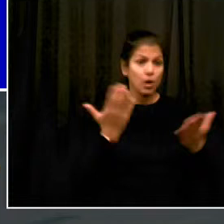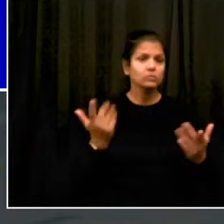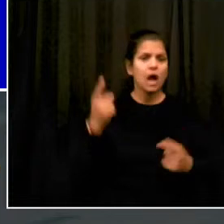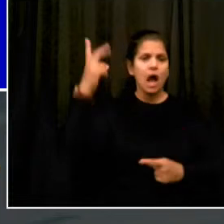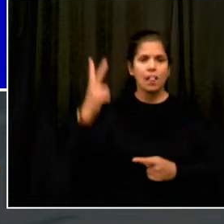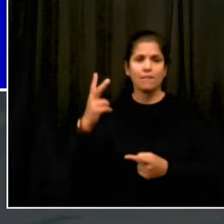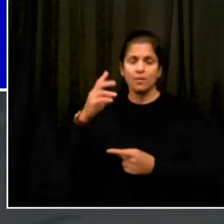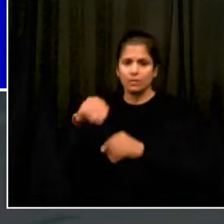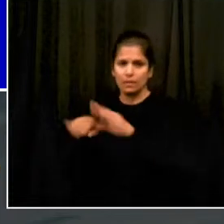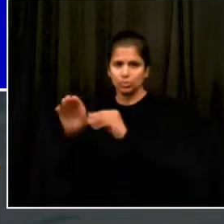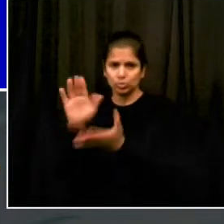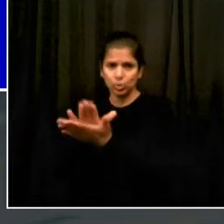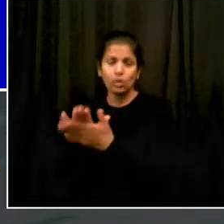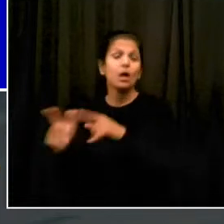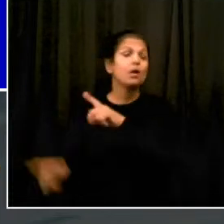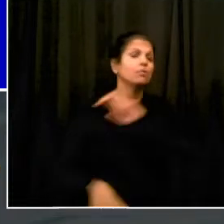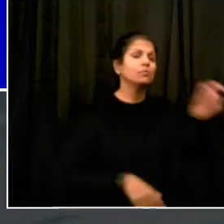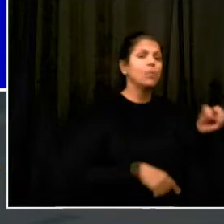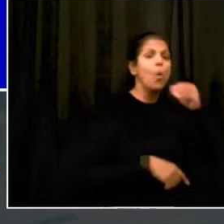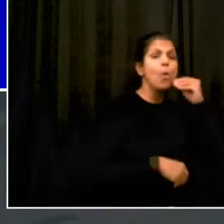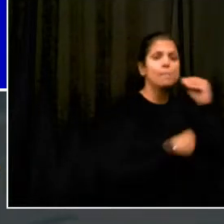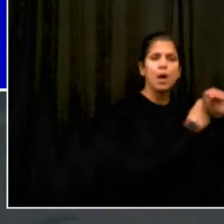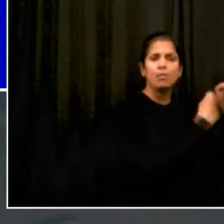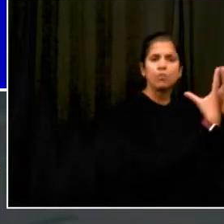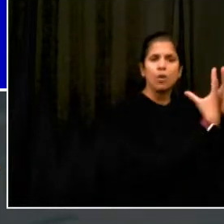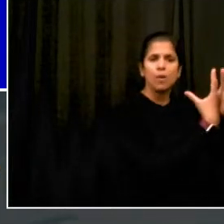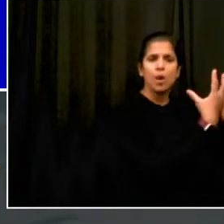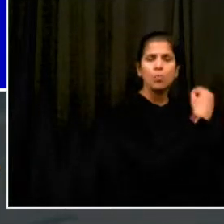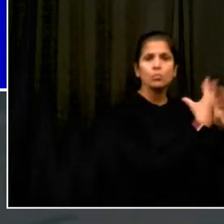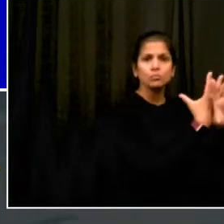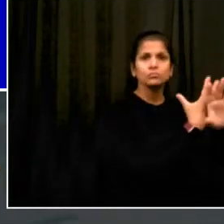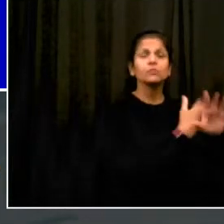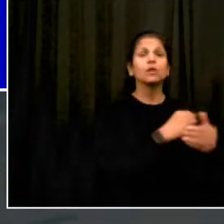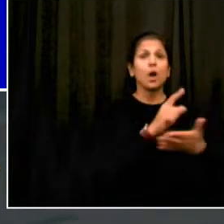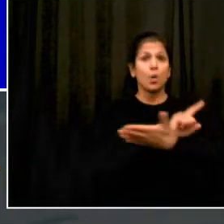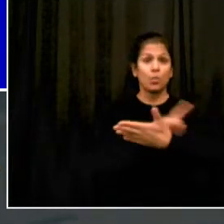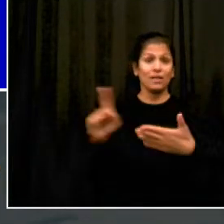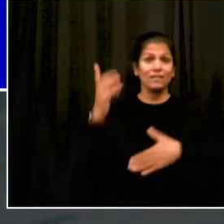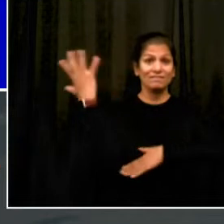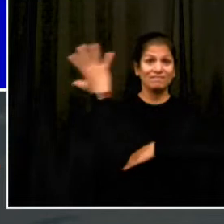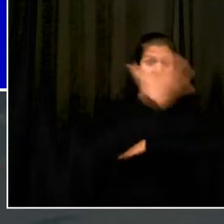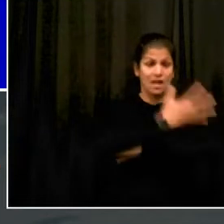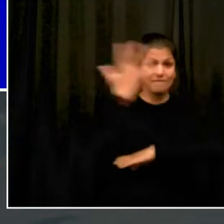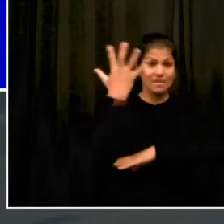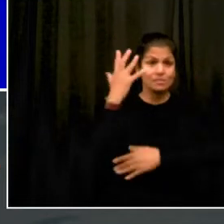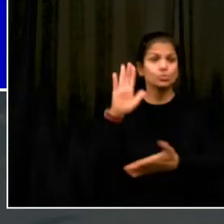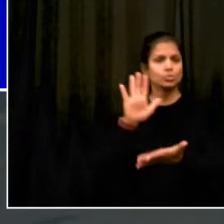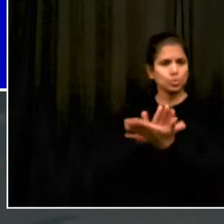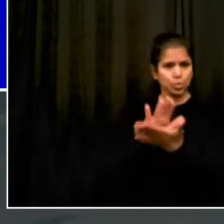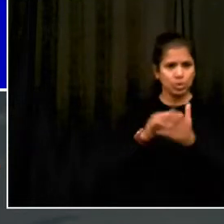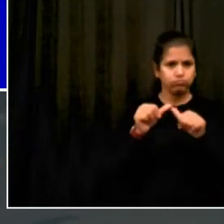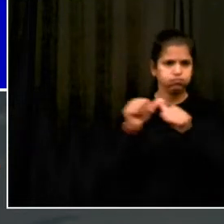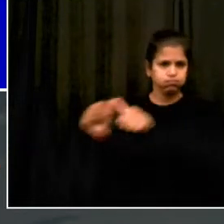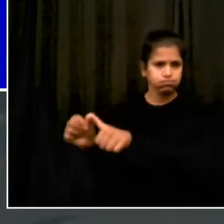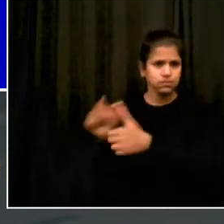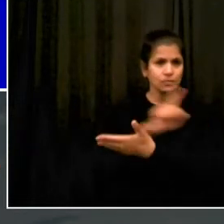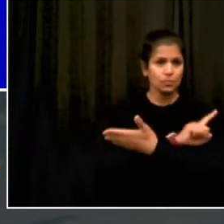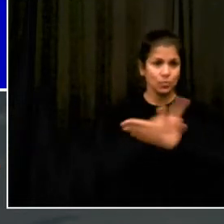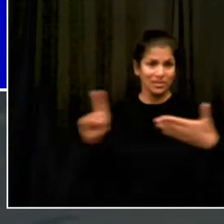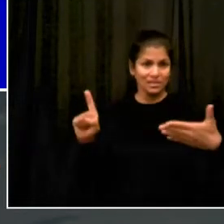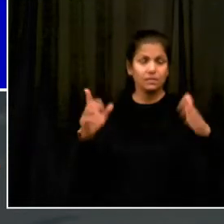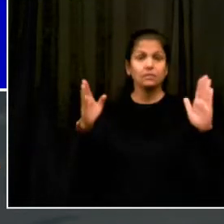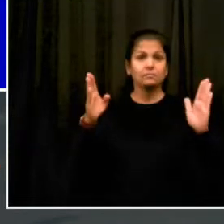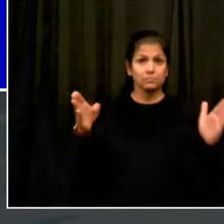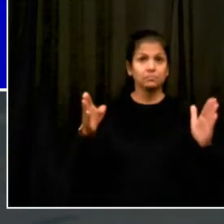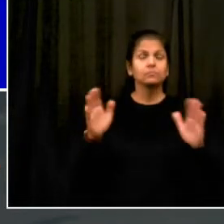to move to 5-day-a-week in-person instruction for those kids, that will now be the preferred model.